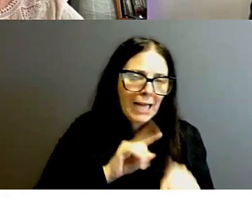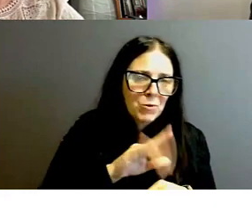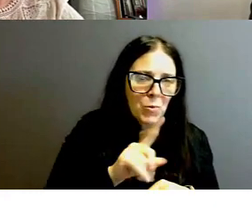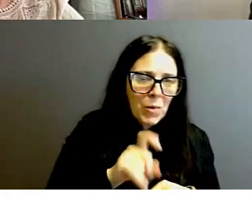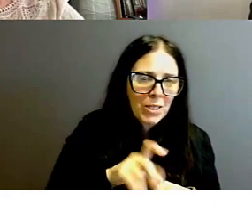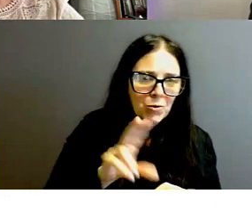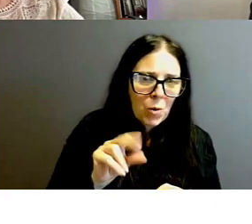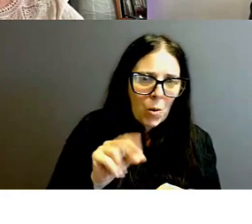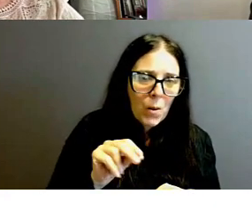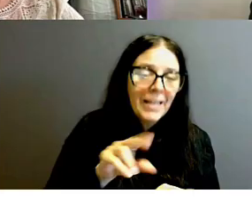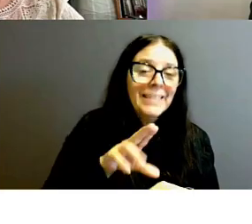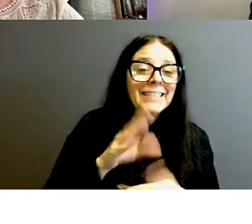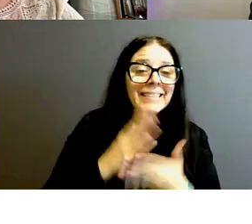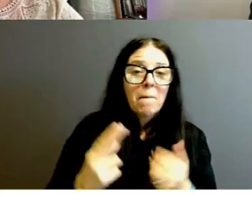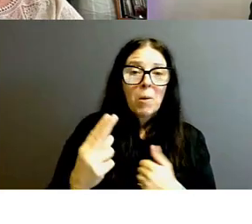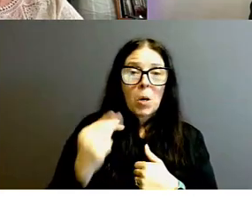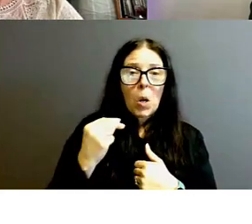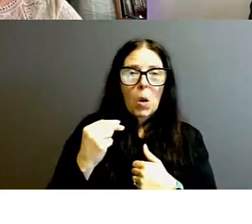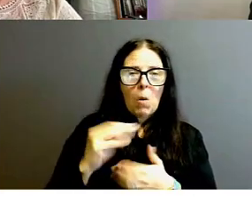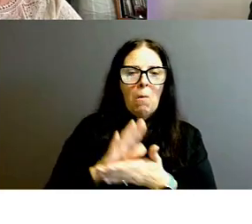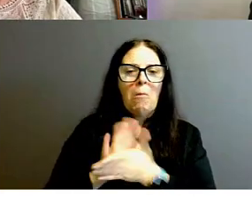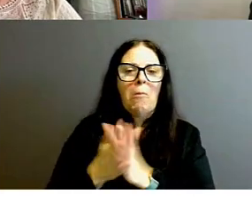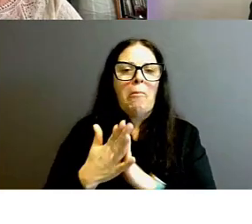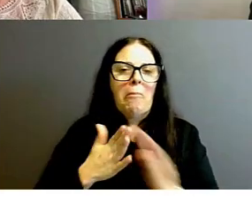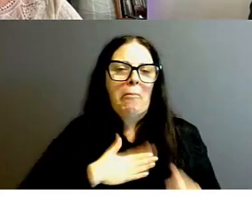the no's turn into yeses typically.